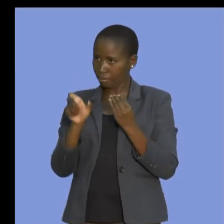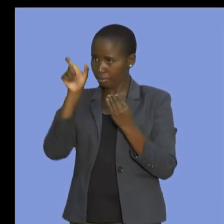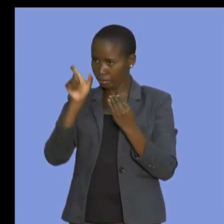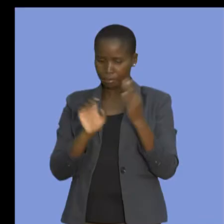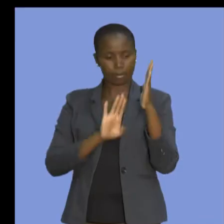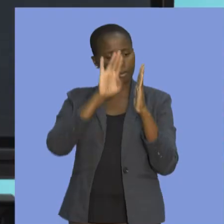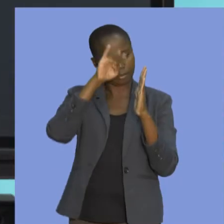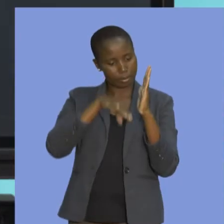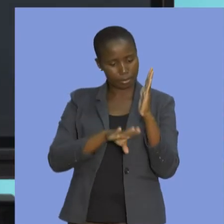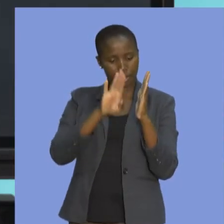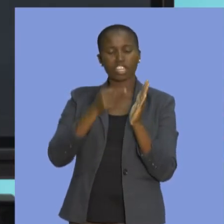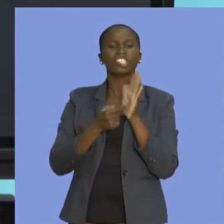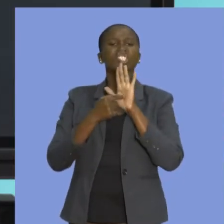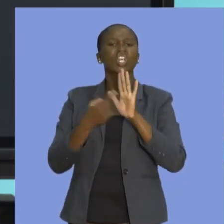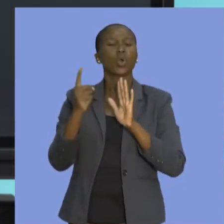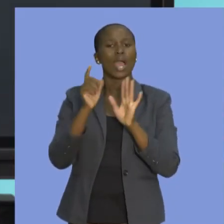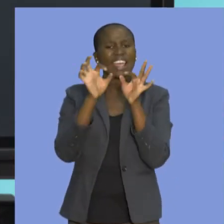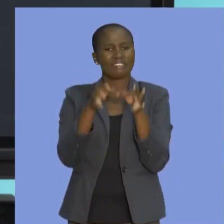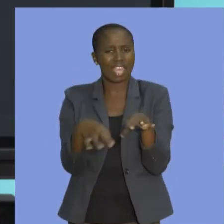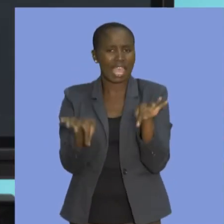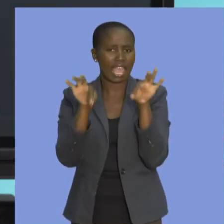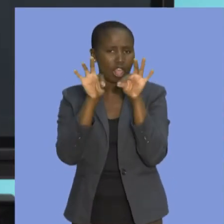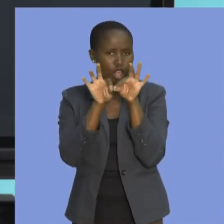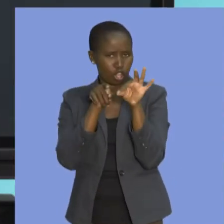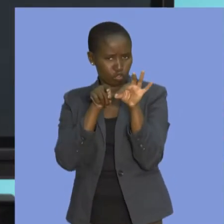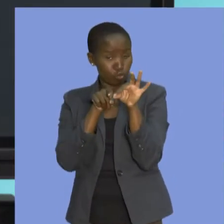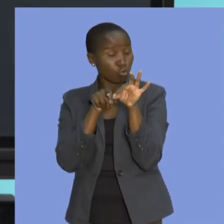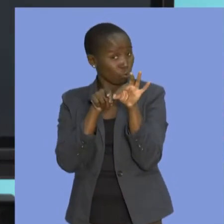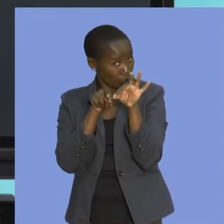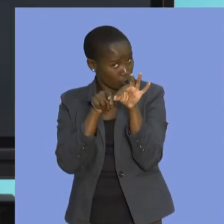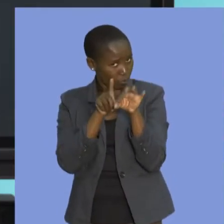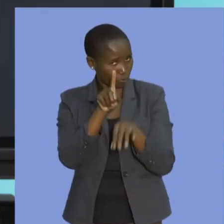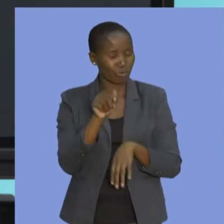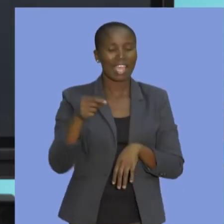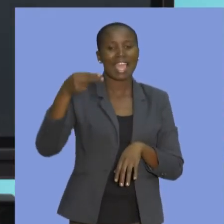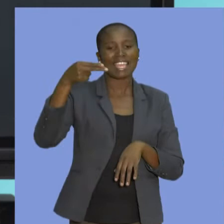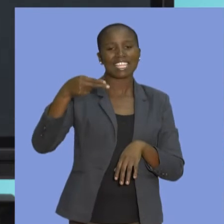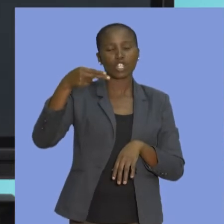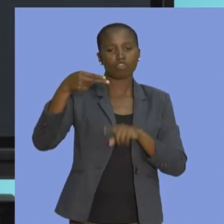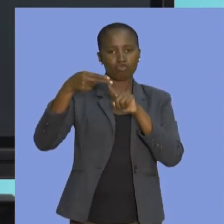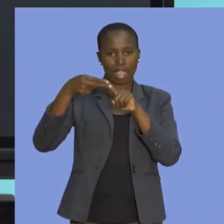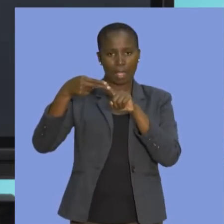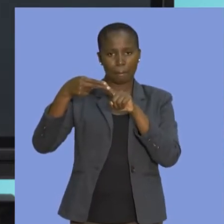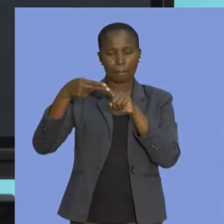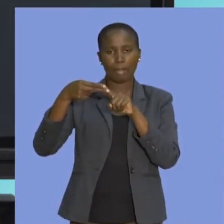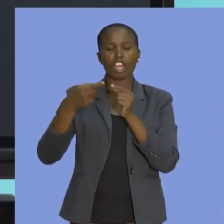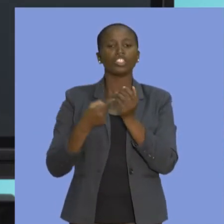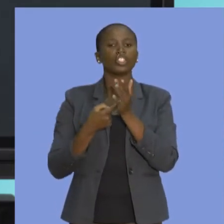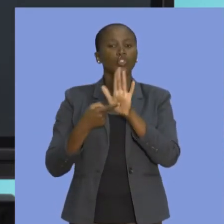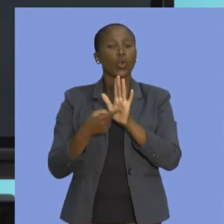horizontal. Interesting. So the histogram shows grouped